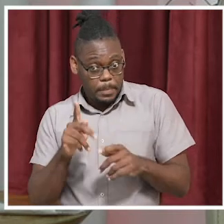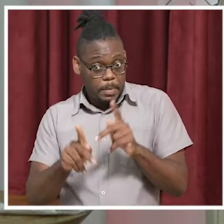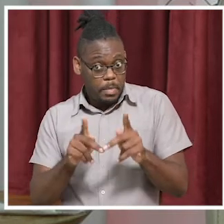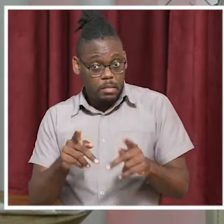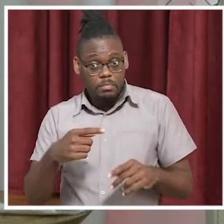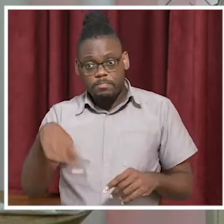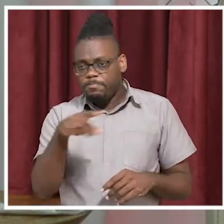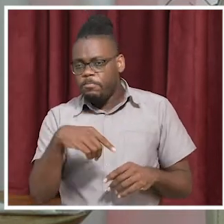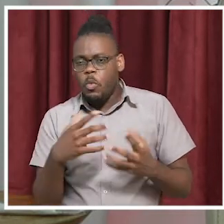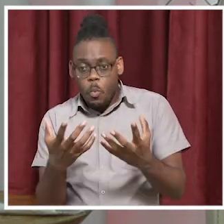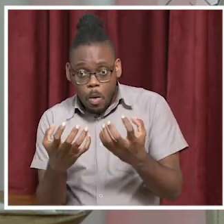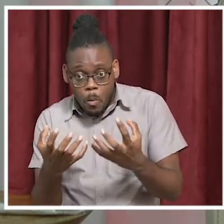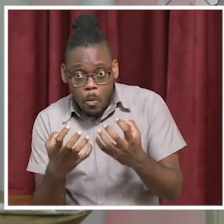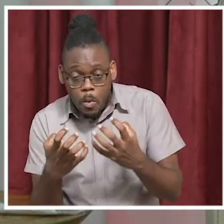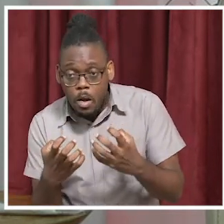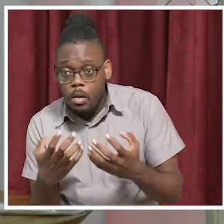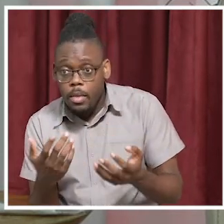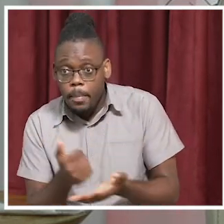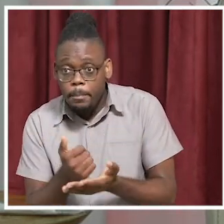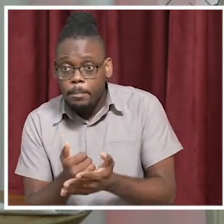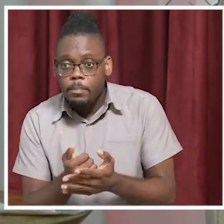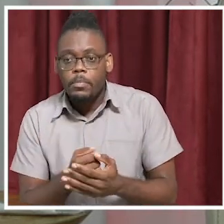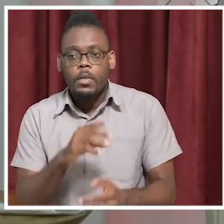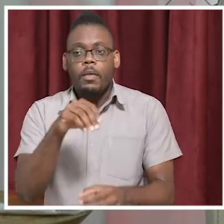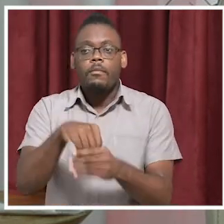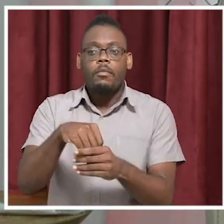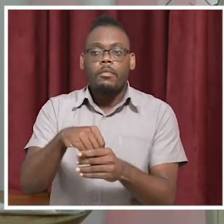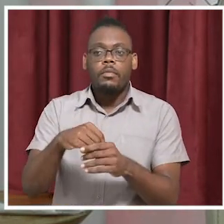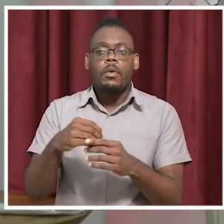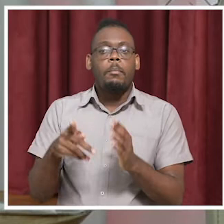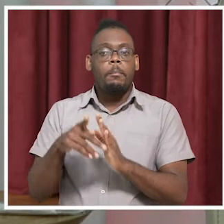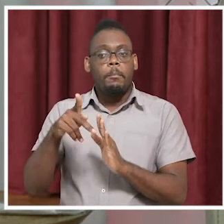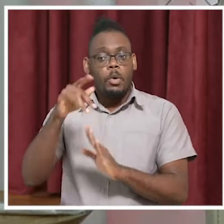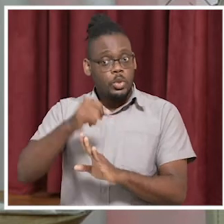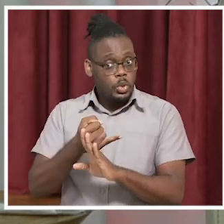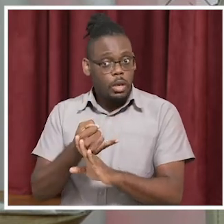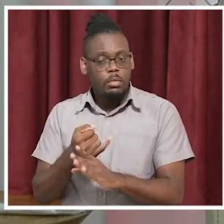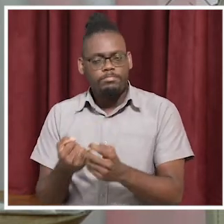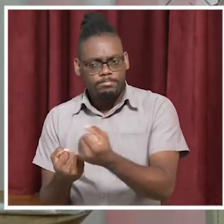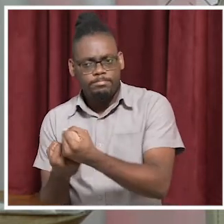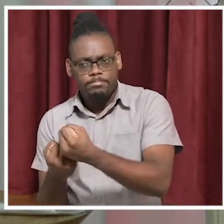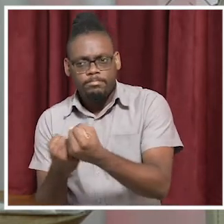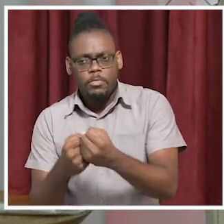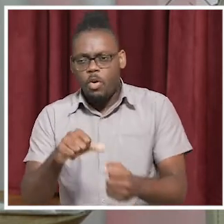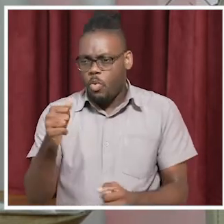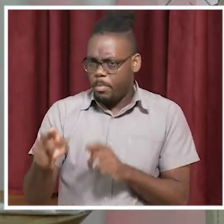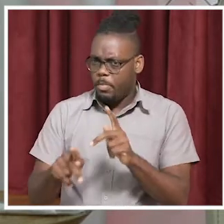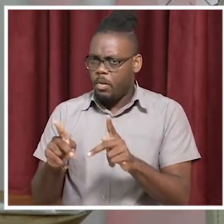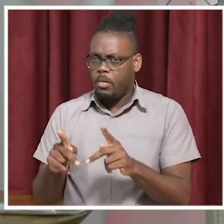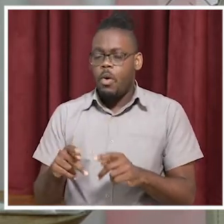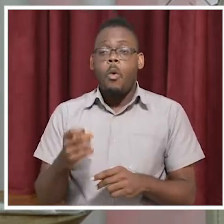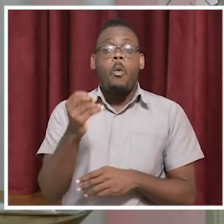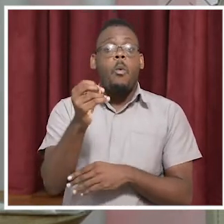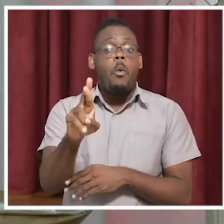volunteer themselves, becoming involved in these projects, becoming involved with Habitat for Humanity, or even reporting persons who may be